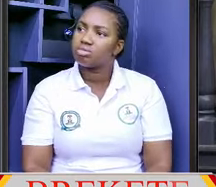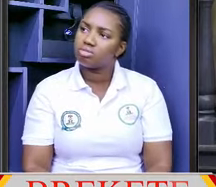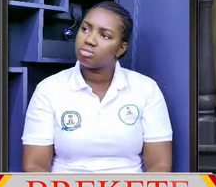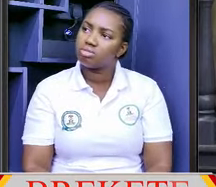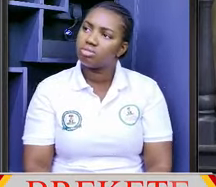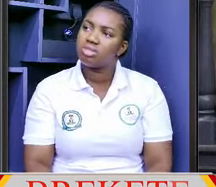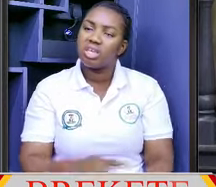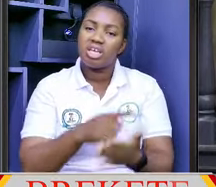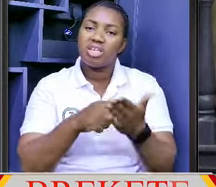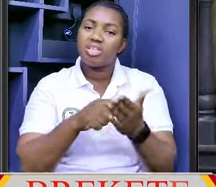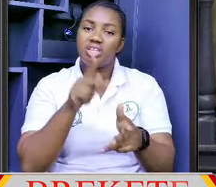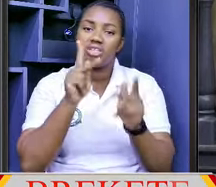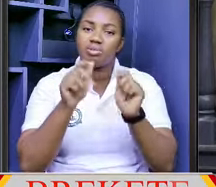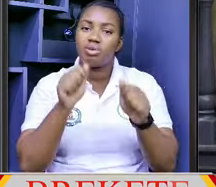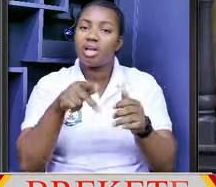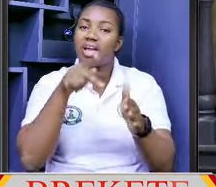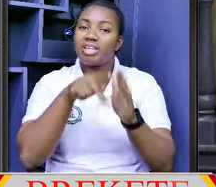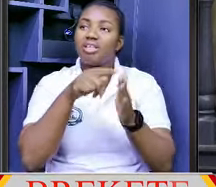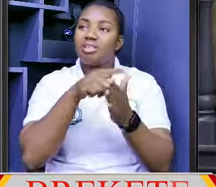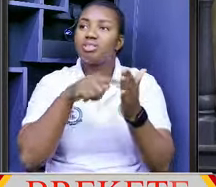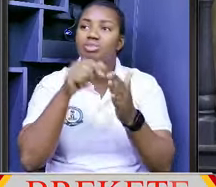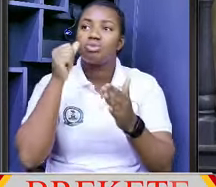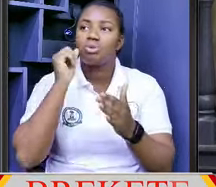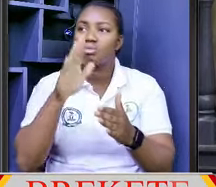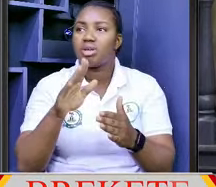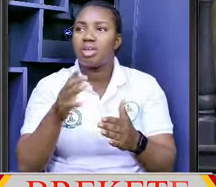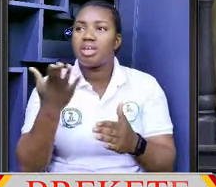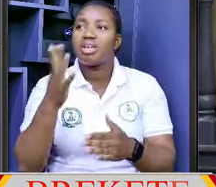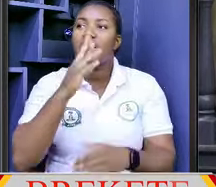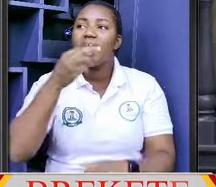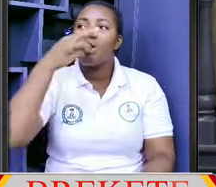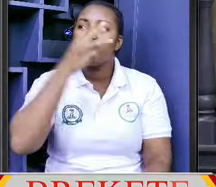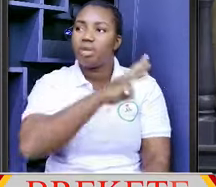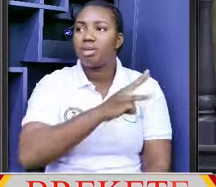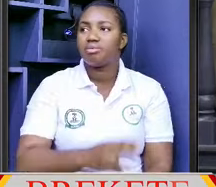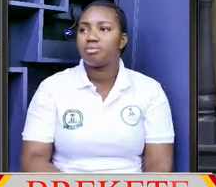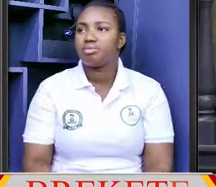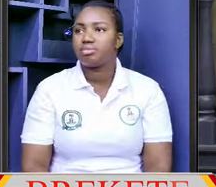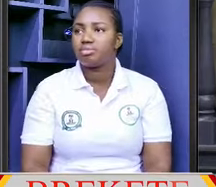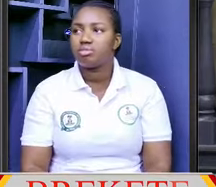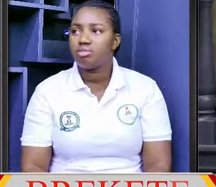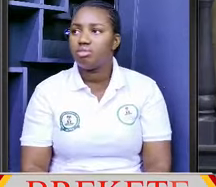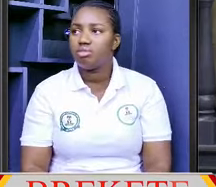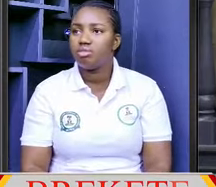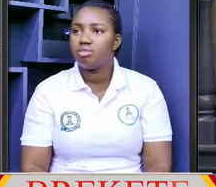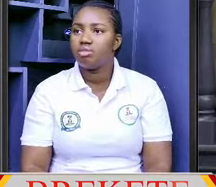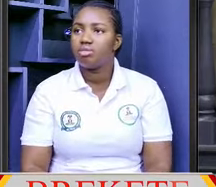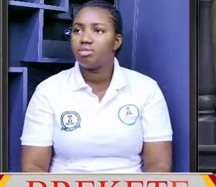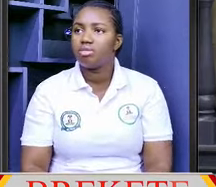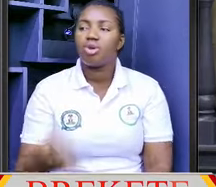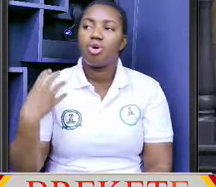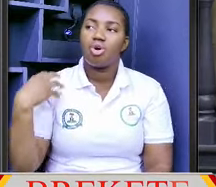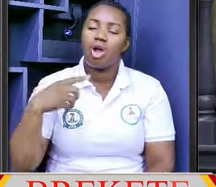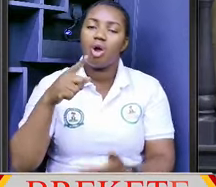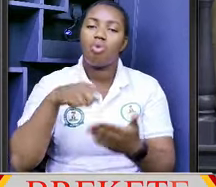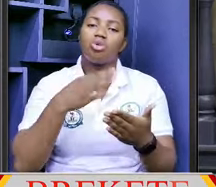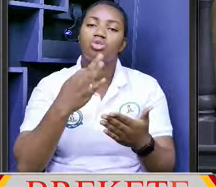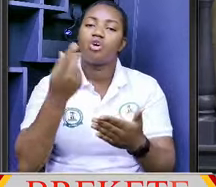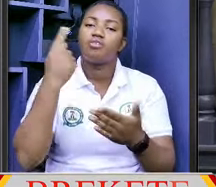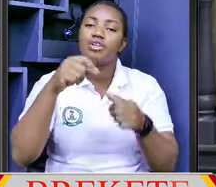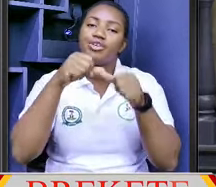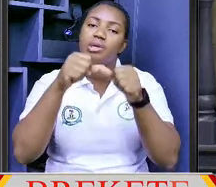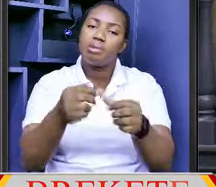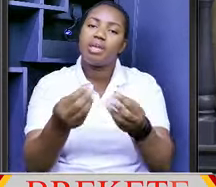These people can kill this woman. They are wicked. Okay. What about the remaining